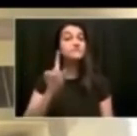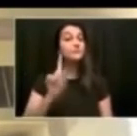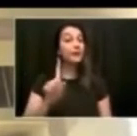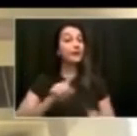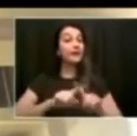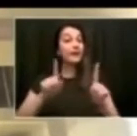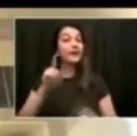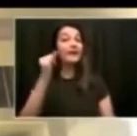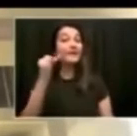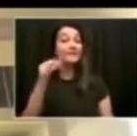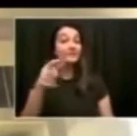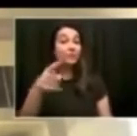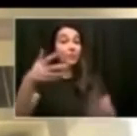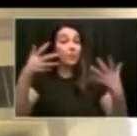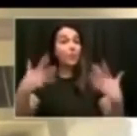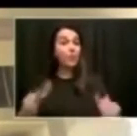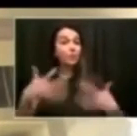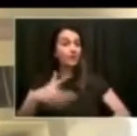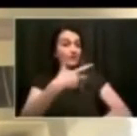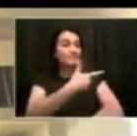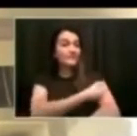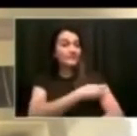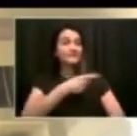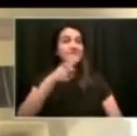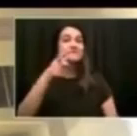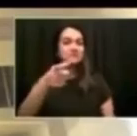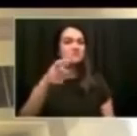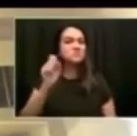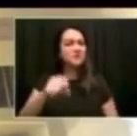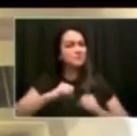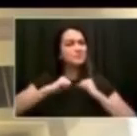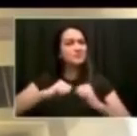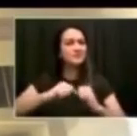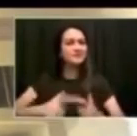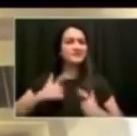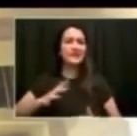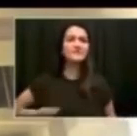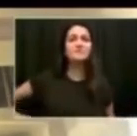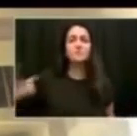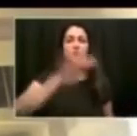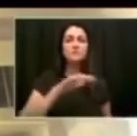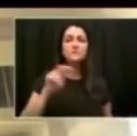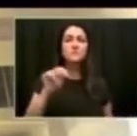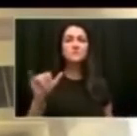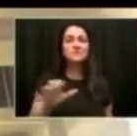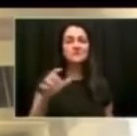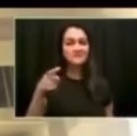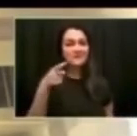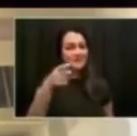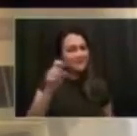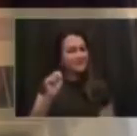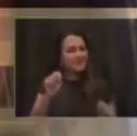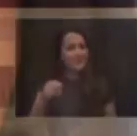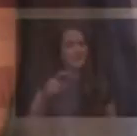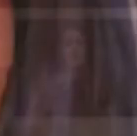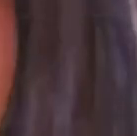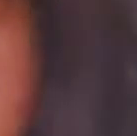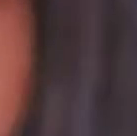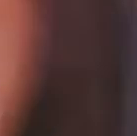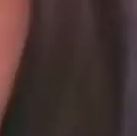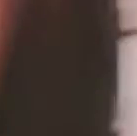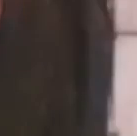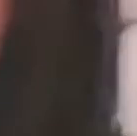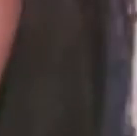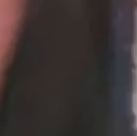an app out there in New York City. Most of you are going to see another 2 minute commercial break. We will be on Capitol Hill when you return. There's two different together